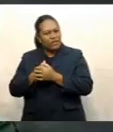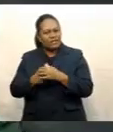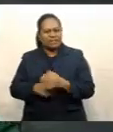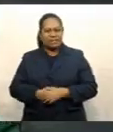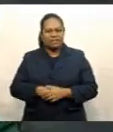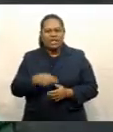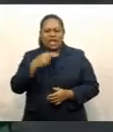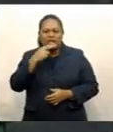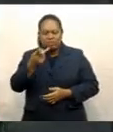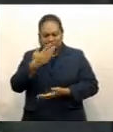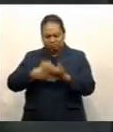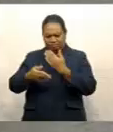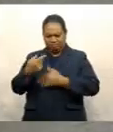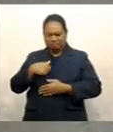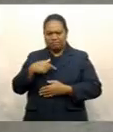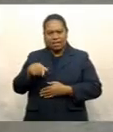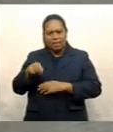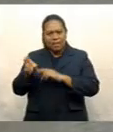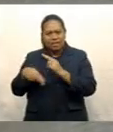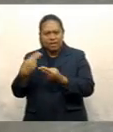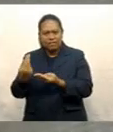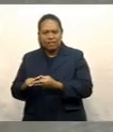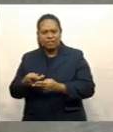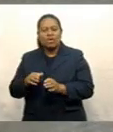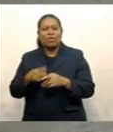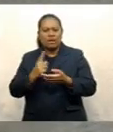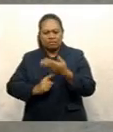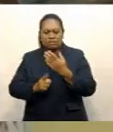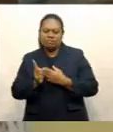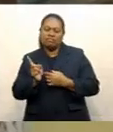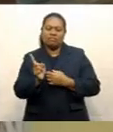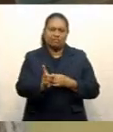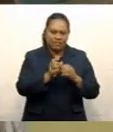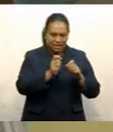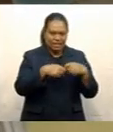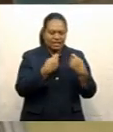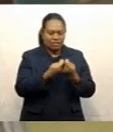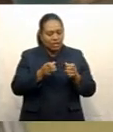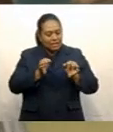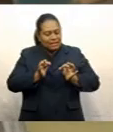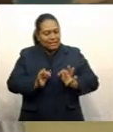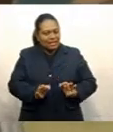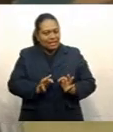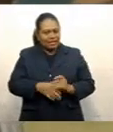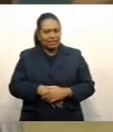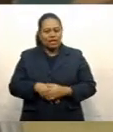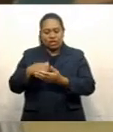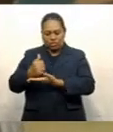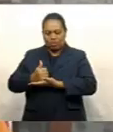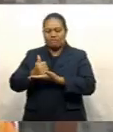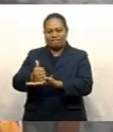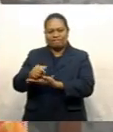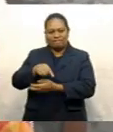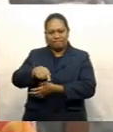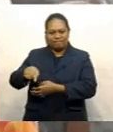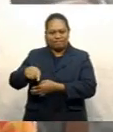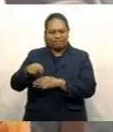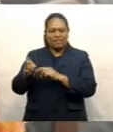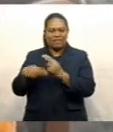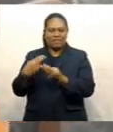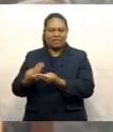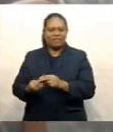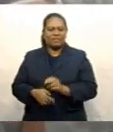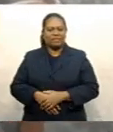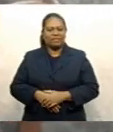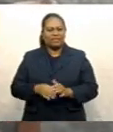told me about this family, and then me and my team, being Helping Hand Fiji, we decided to aid this family. Prabhavati says